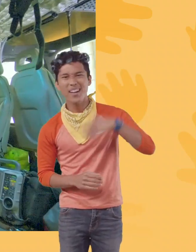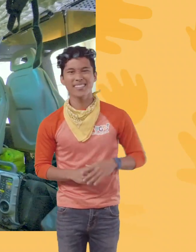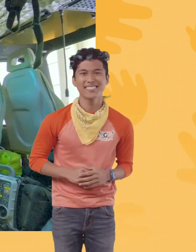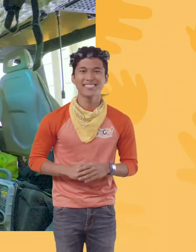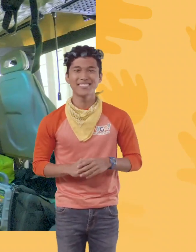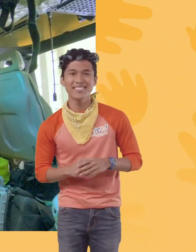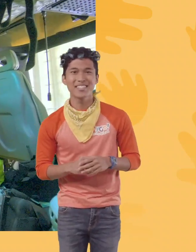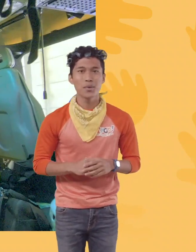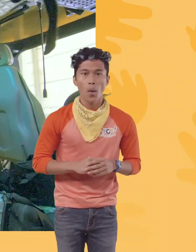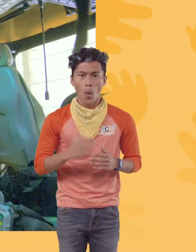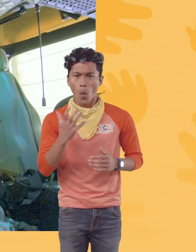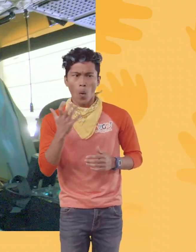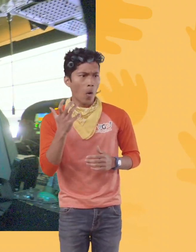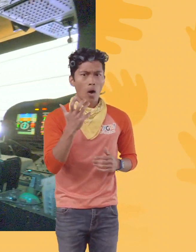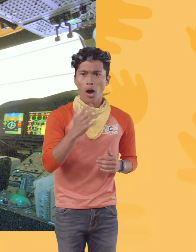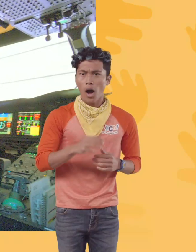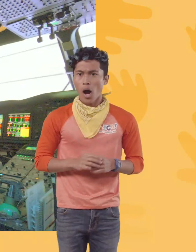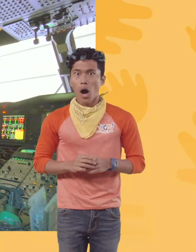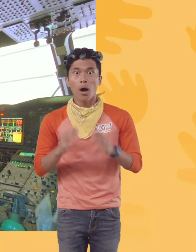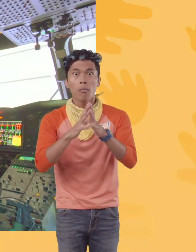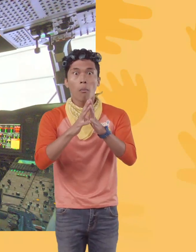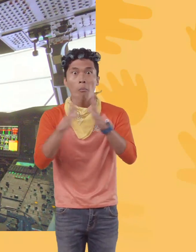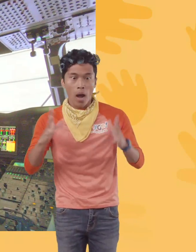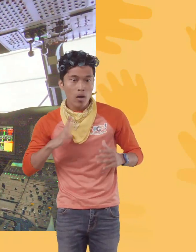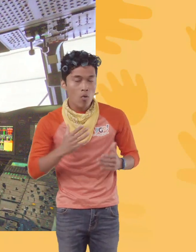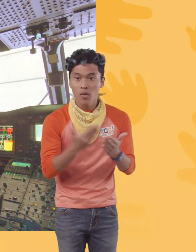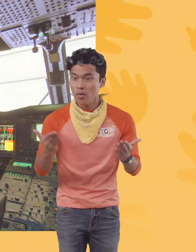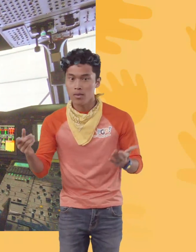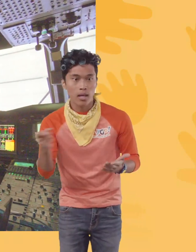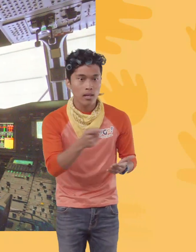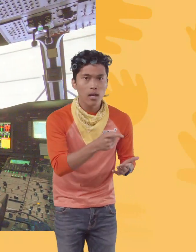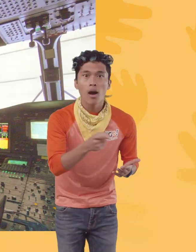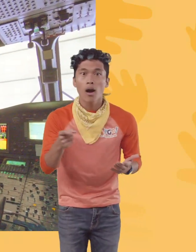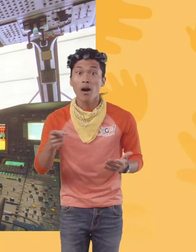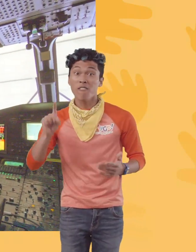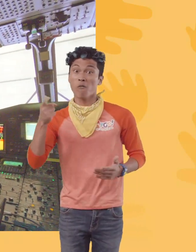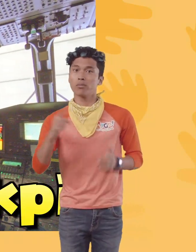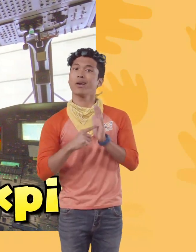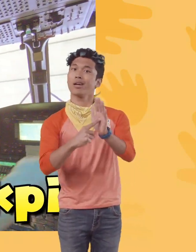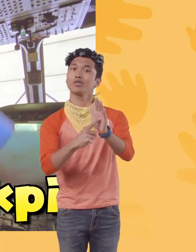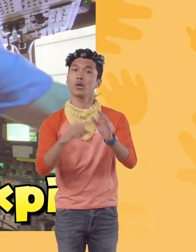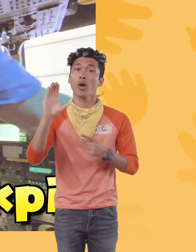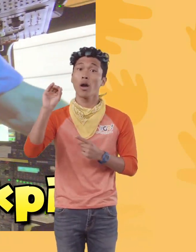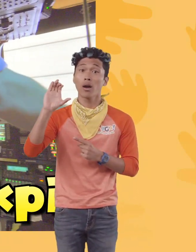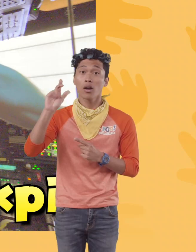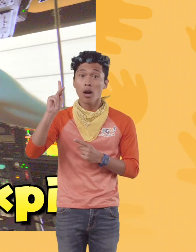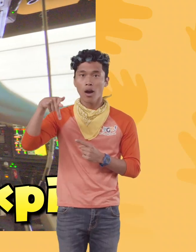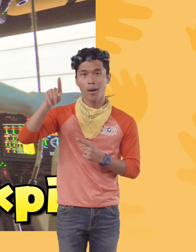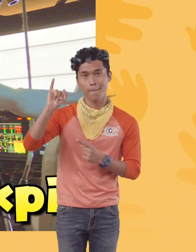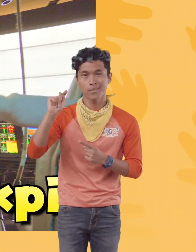here. Whoa, there's so many cool things in here. First, let me show you the cockpit.